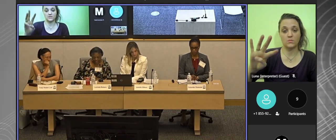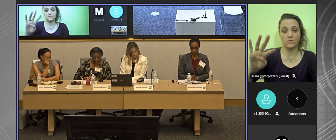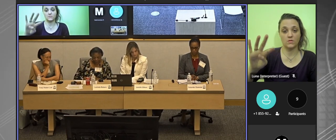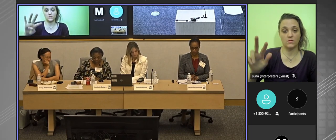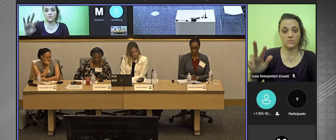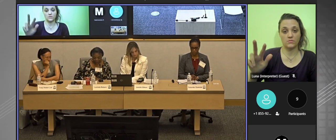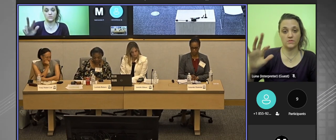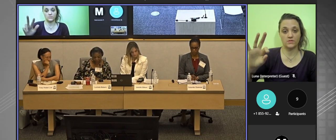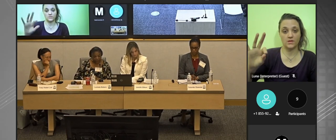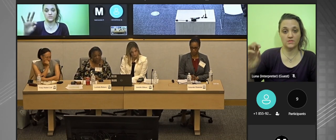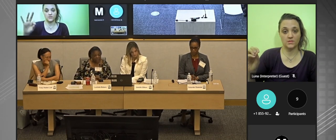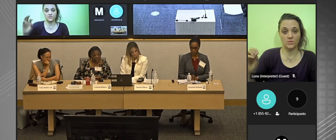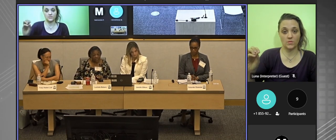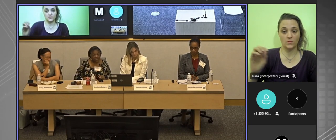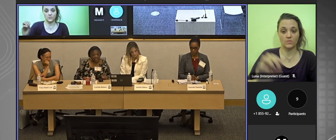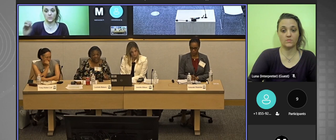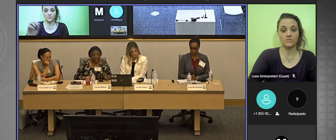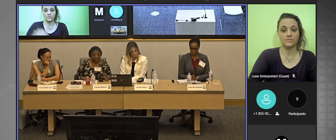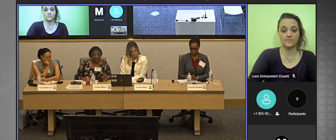20026,